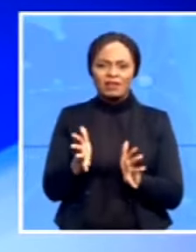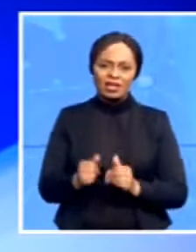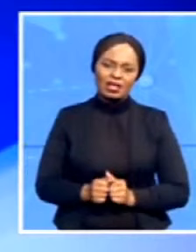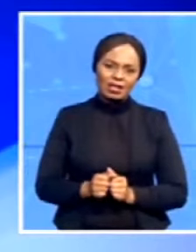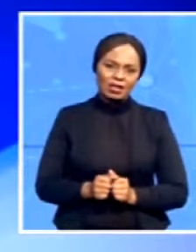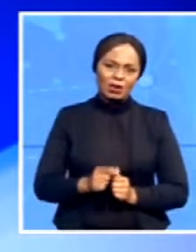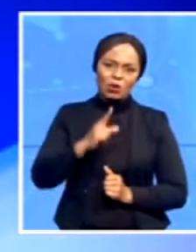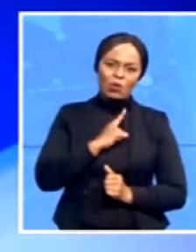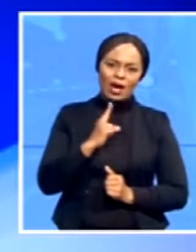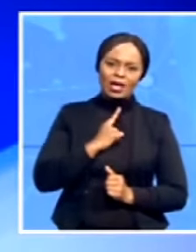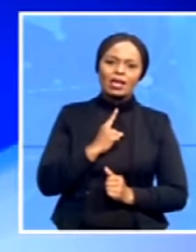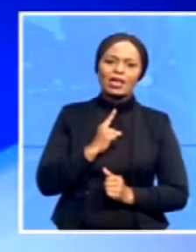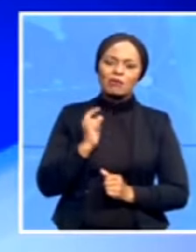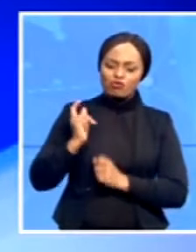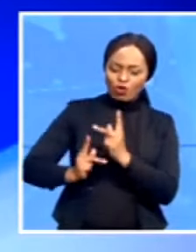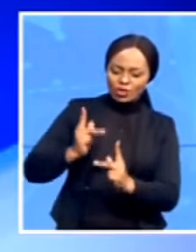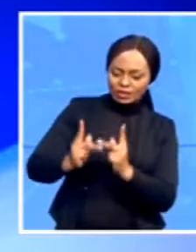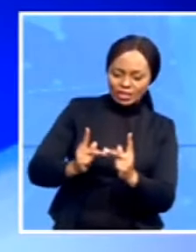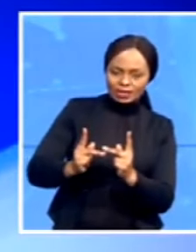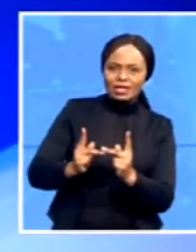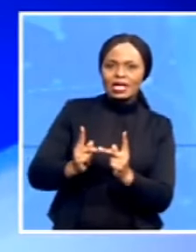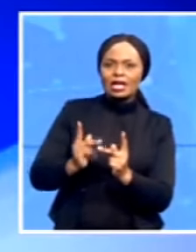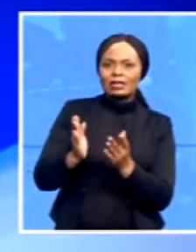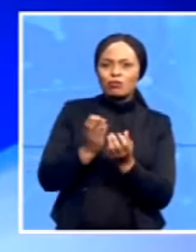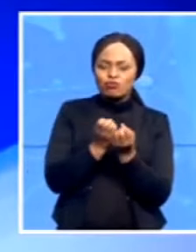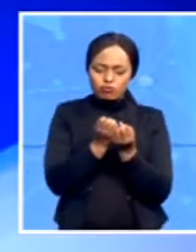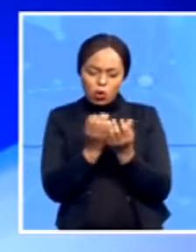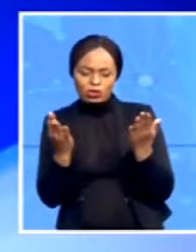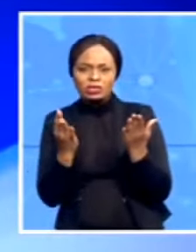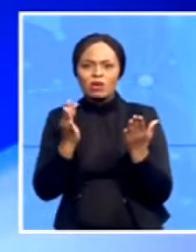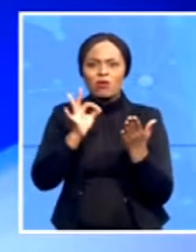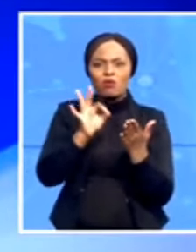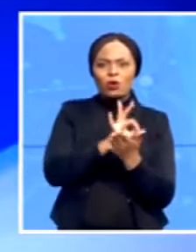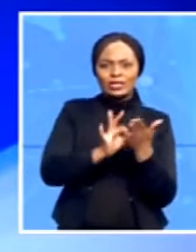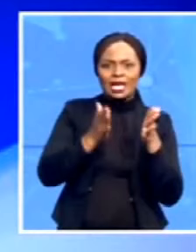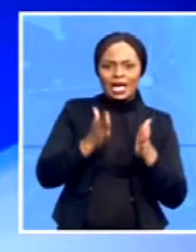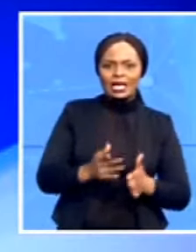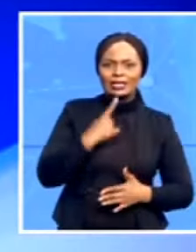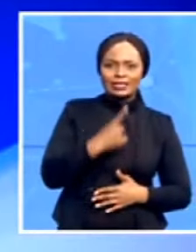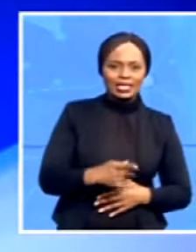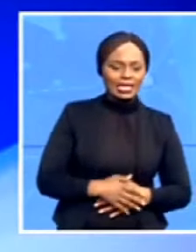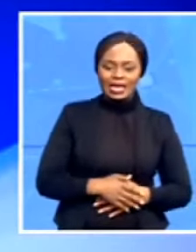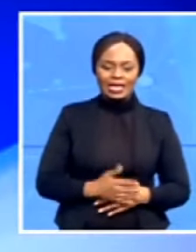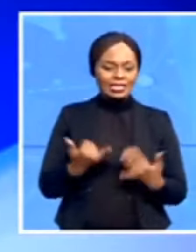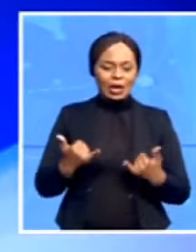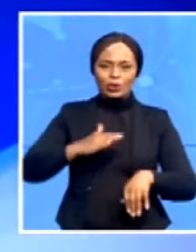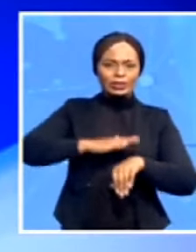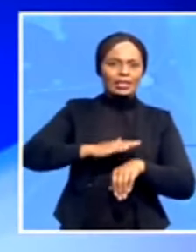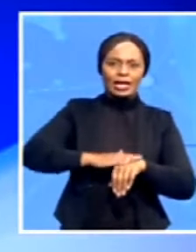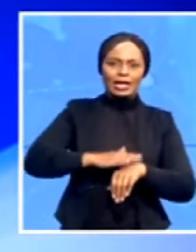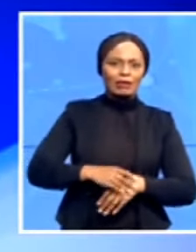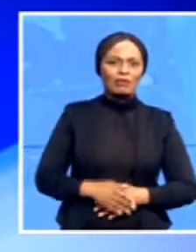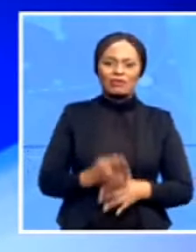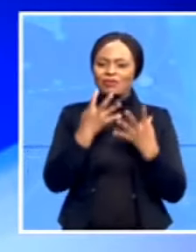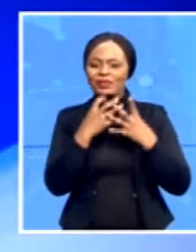were quite a number of voices within the society that were saying the current conditions do not allow for free and fair elections. And the Commission listened to